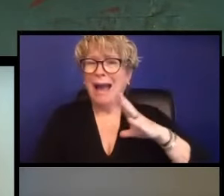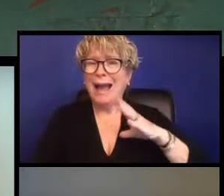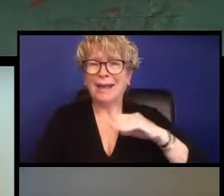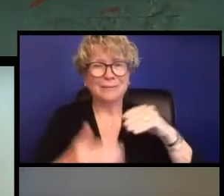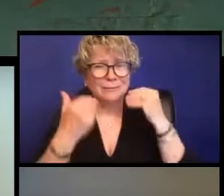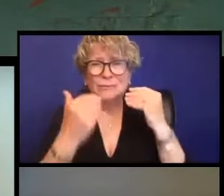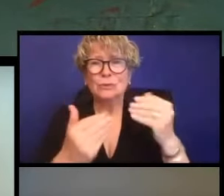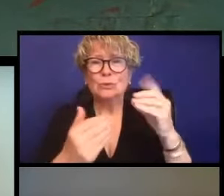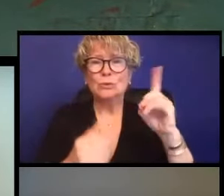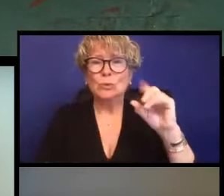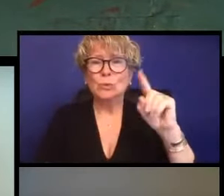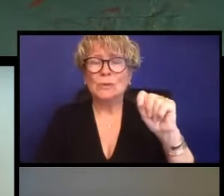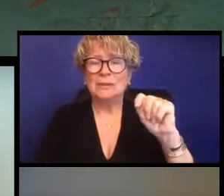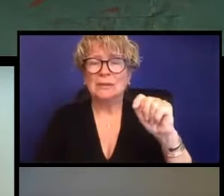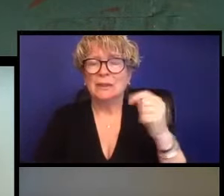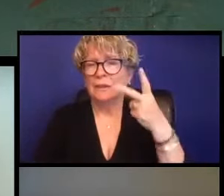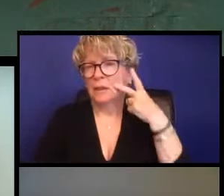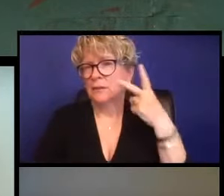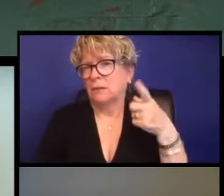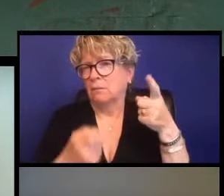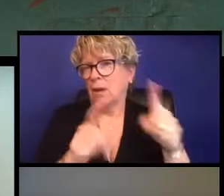the thing.